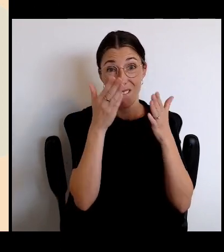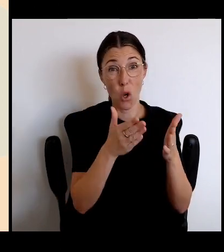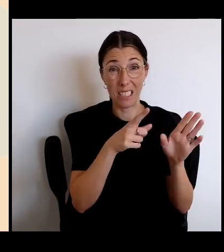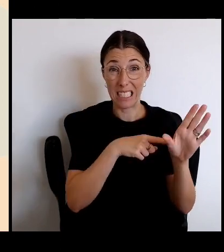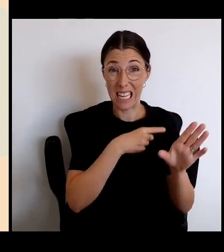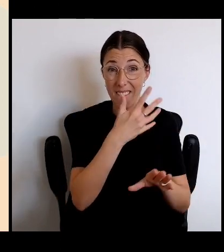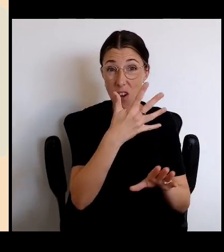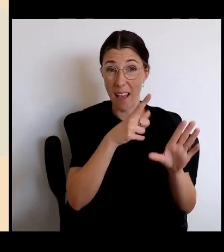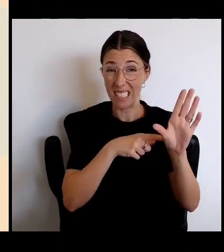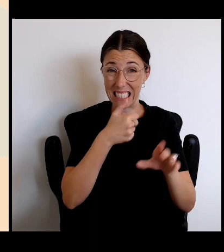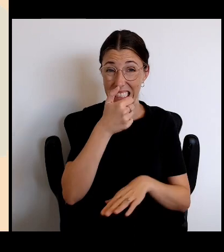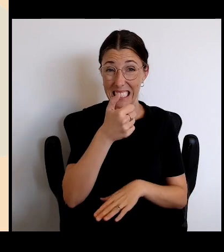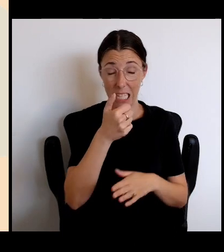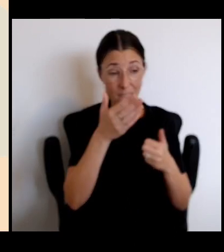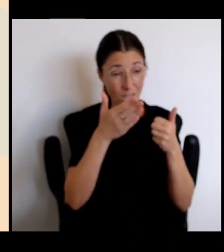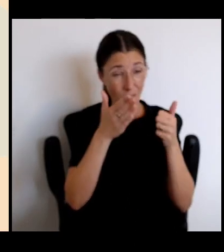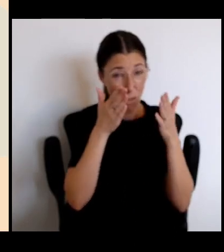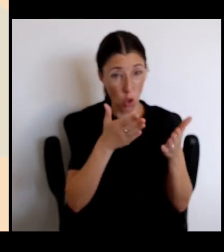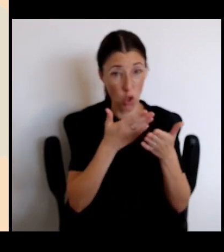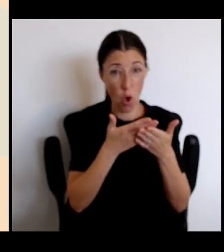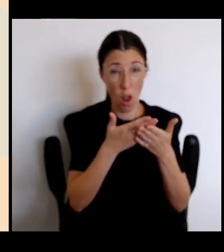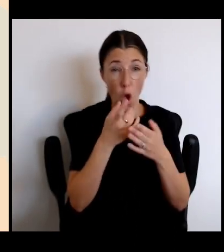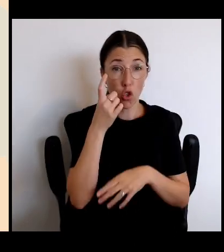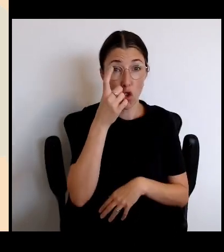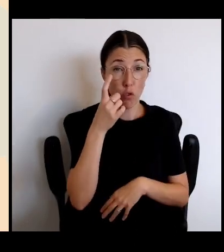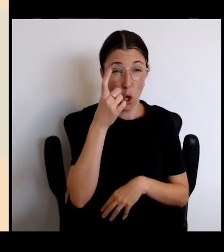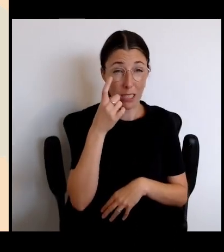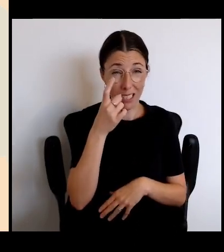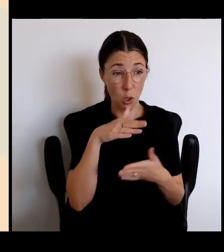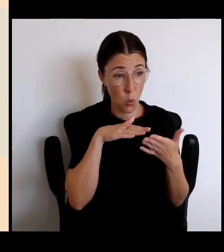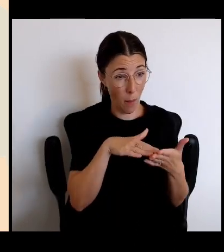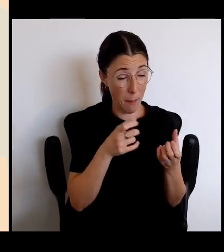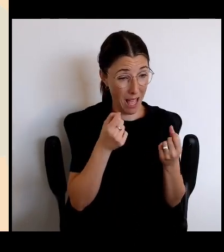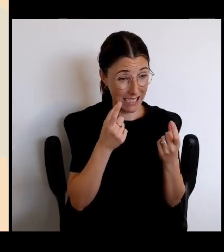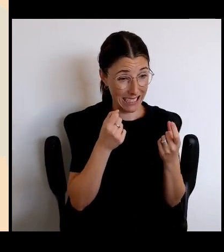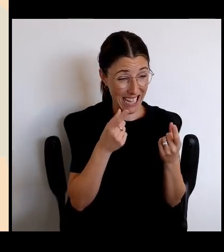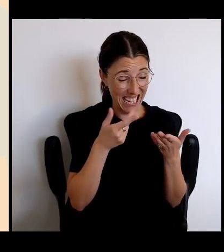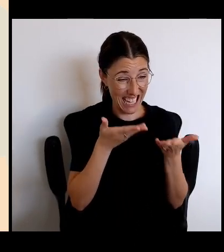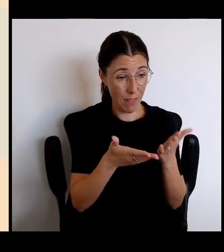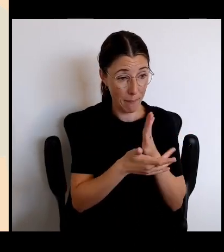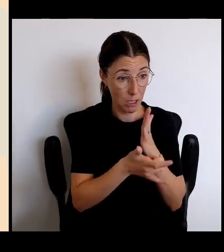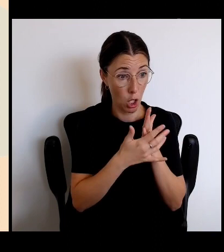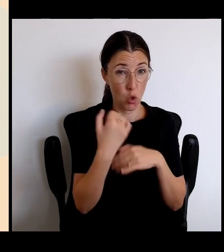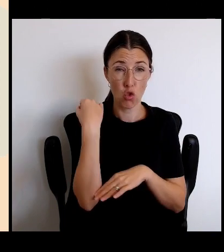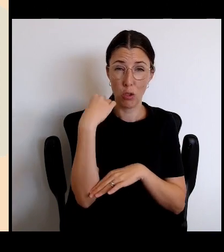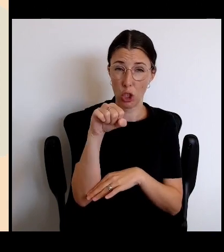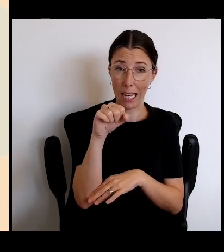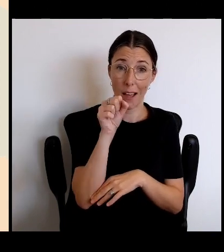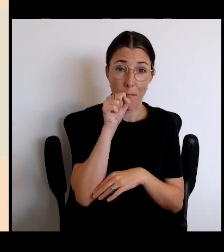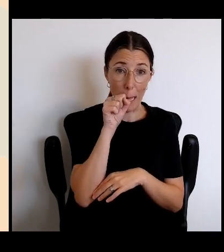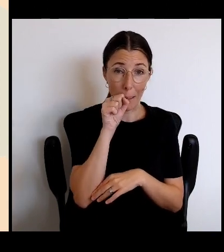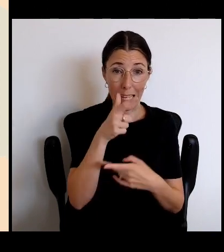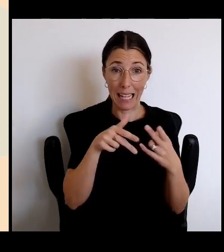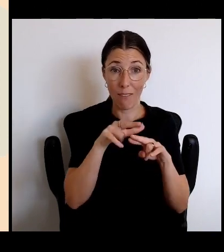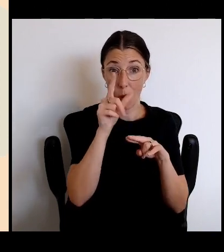a way that builds capability and skills to reject vaping. So if we can convert susceptibles to rejectors at year 5